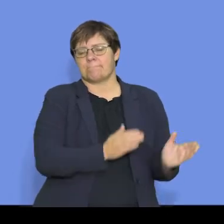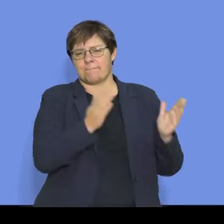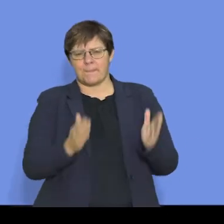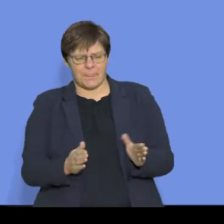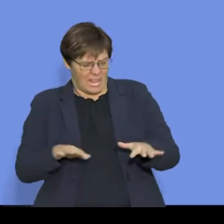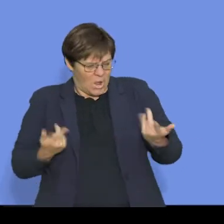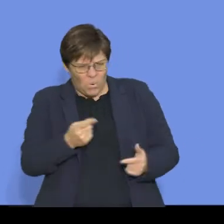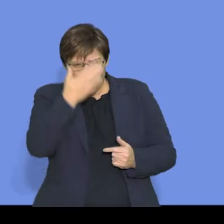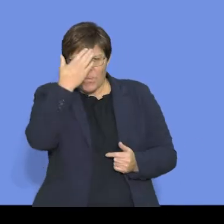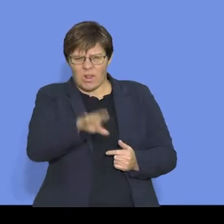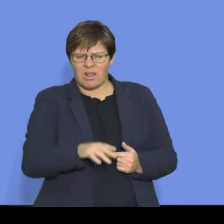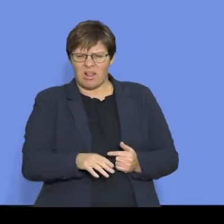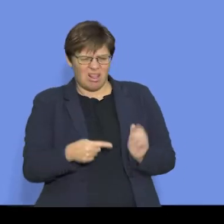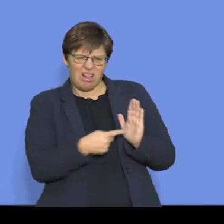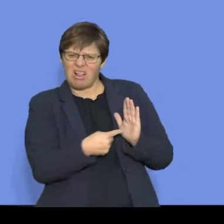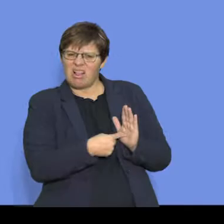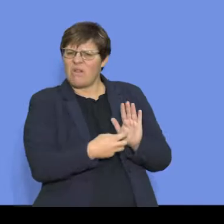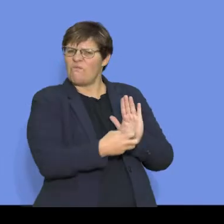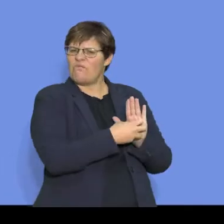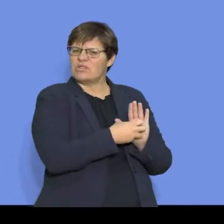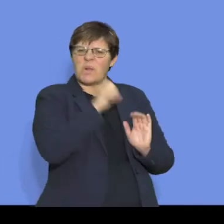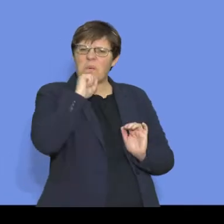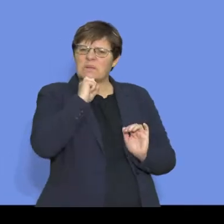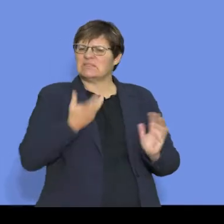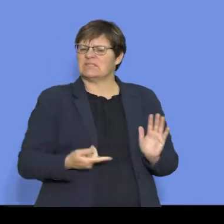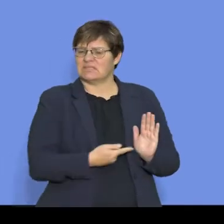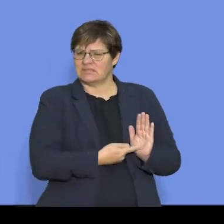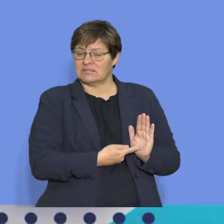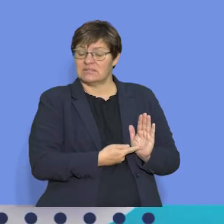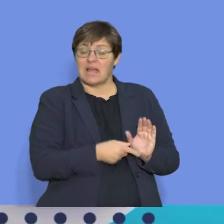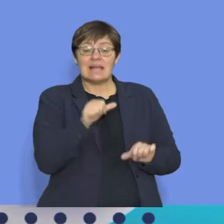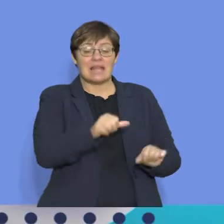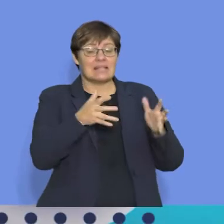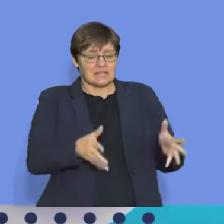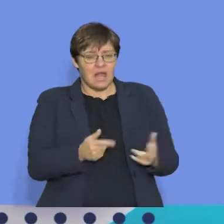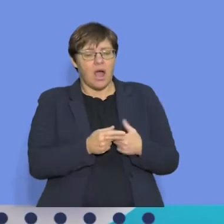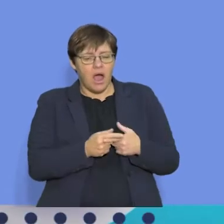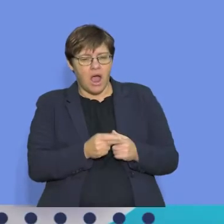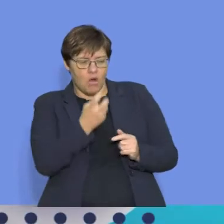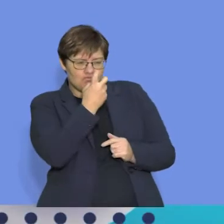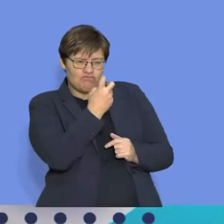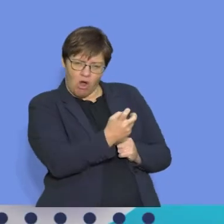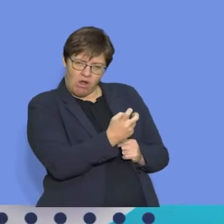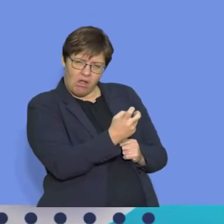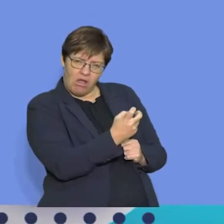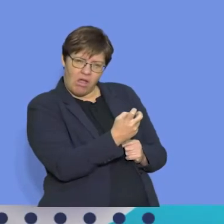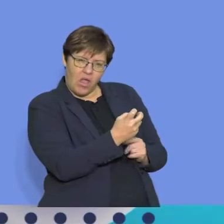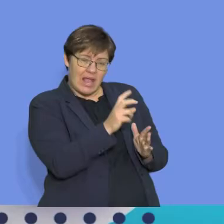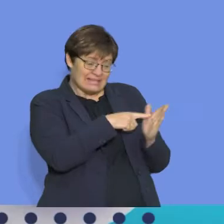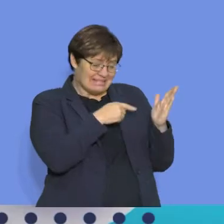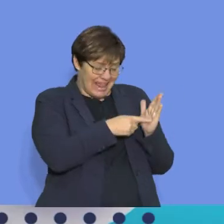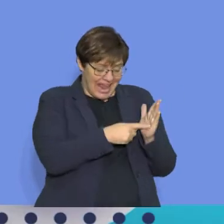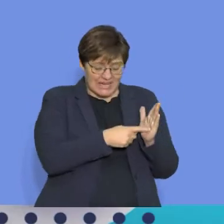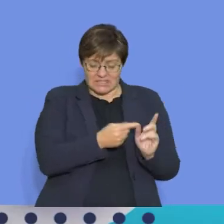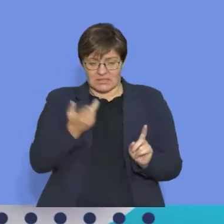Next thing is, how do we know how old the fossils actually are? And what scientists do is they date the rock in which